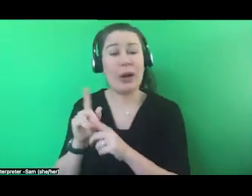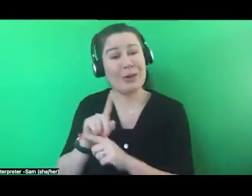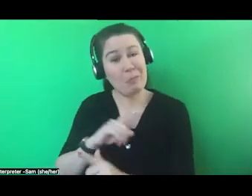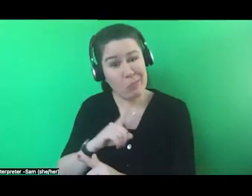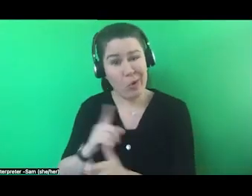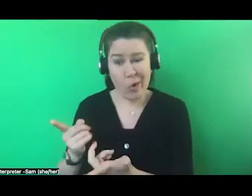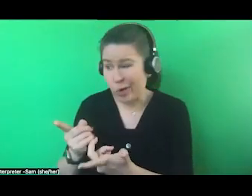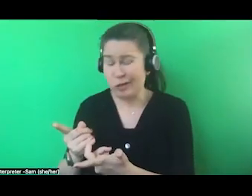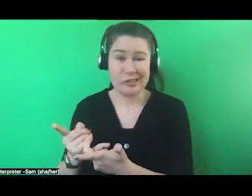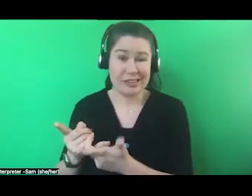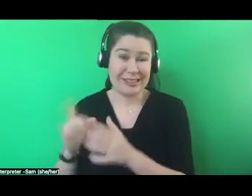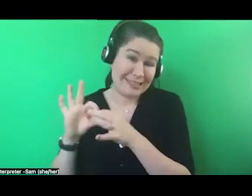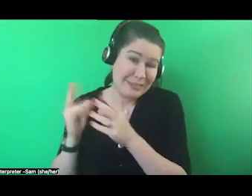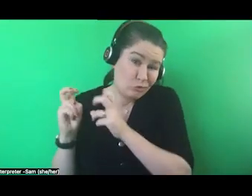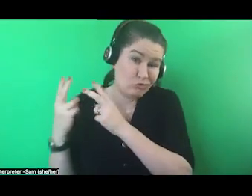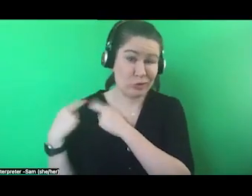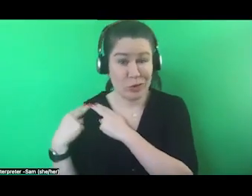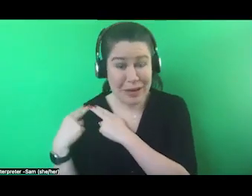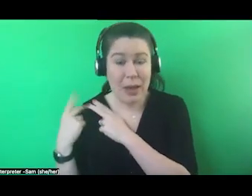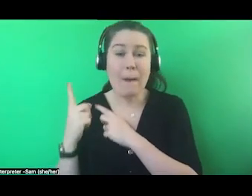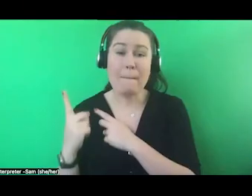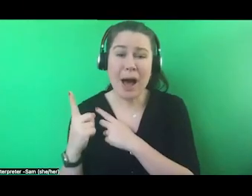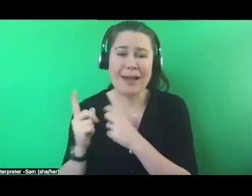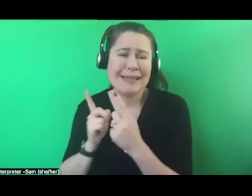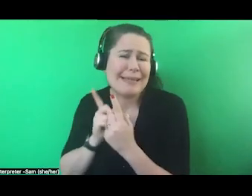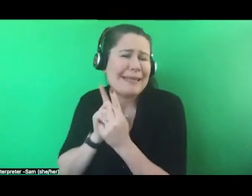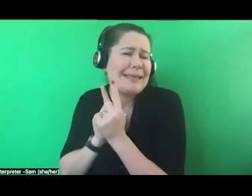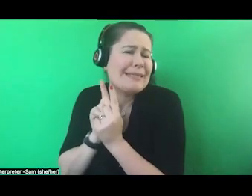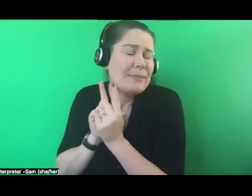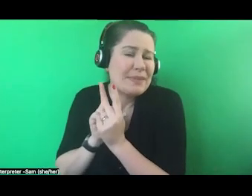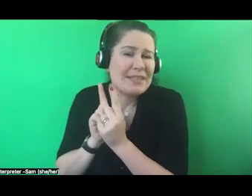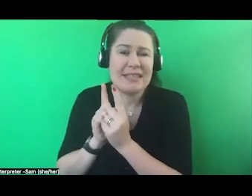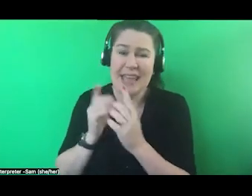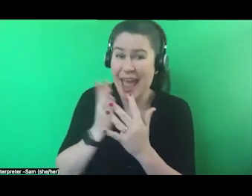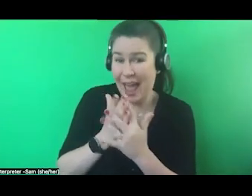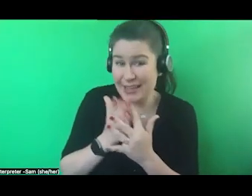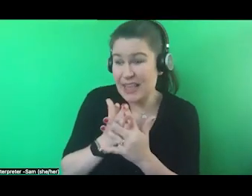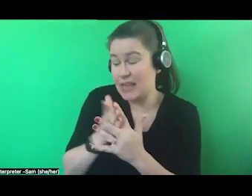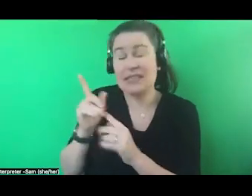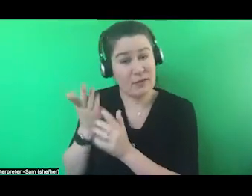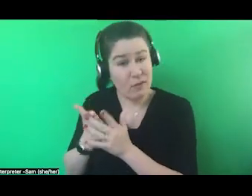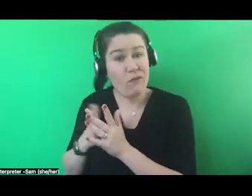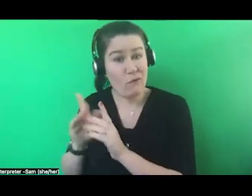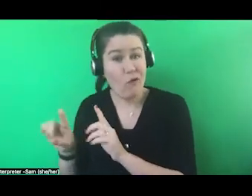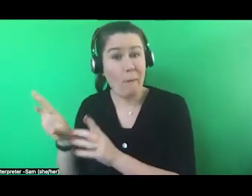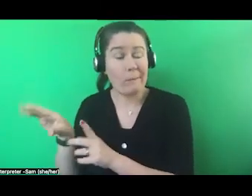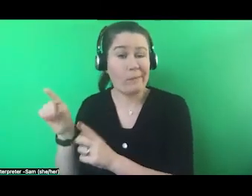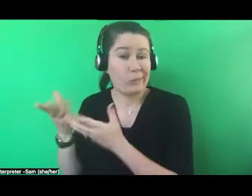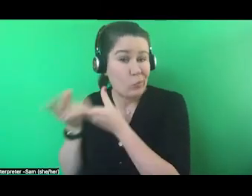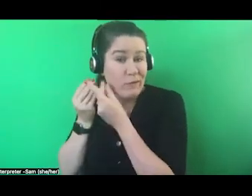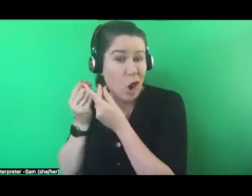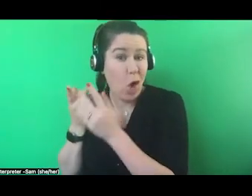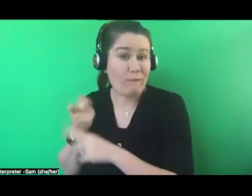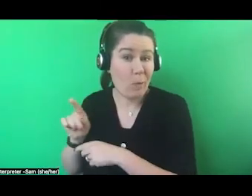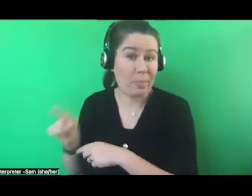of responsibility. But intimacy access is something that we take from them, and it comes from Jan